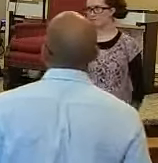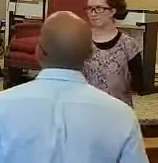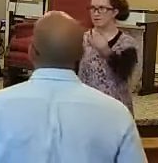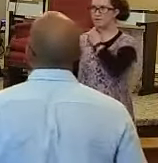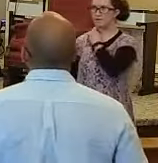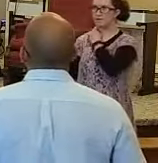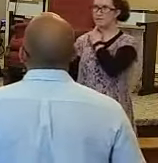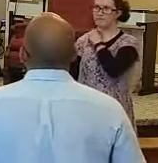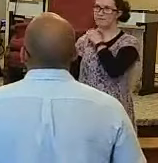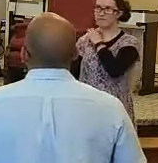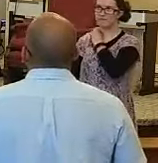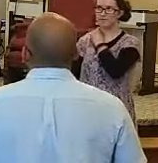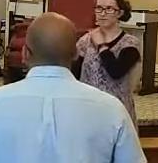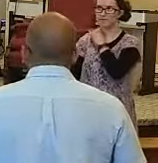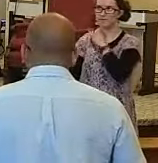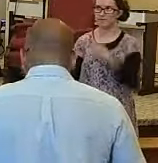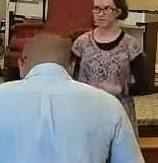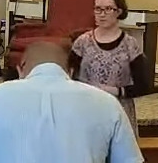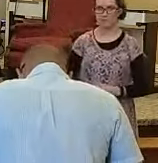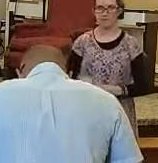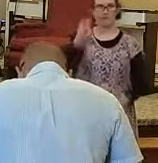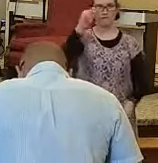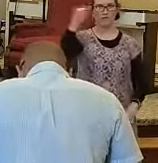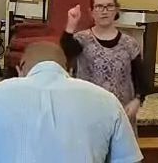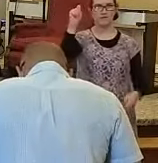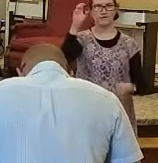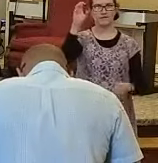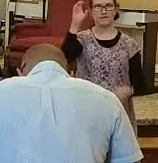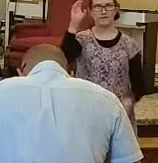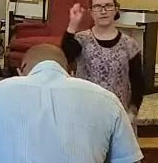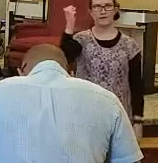Hallelujah. Hallelujah, Jesus. Matthew 11.